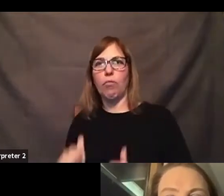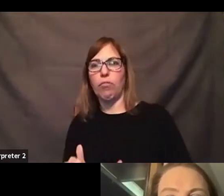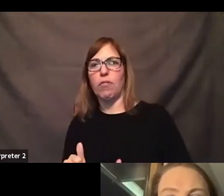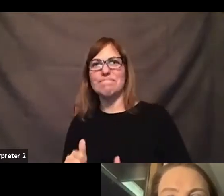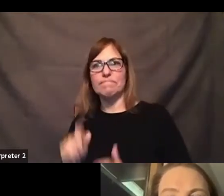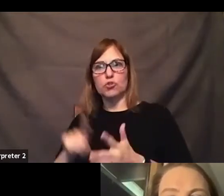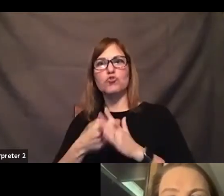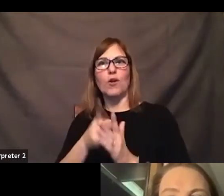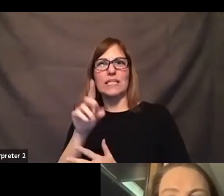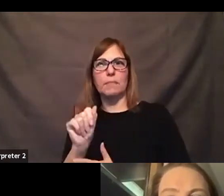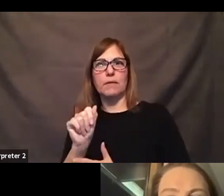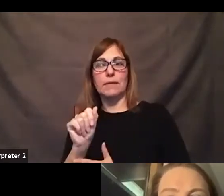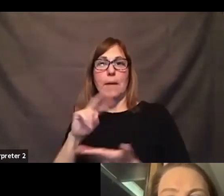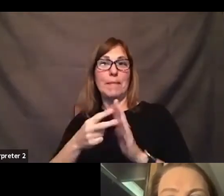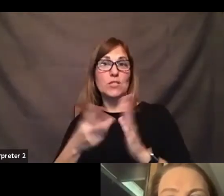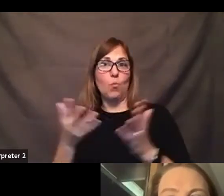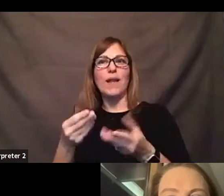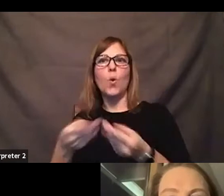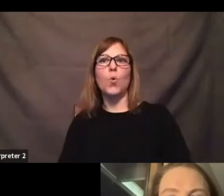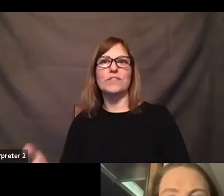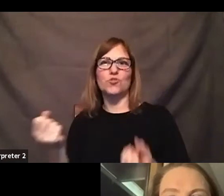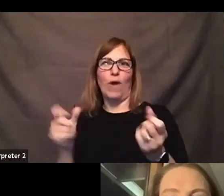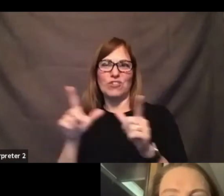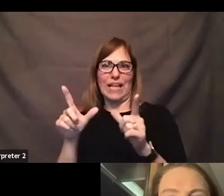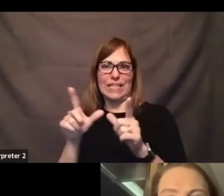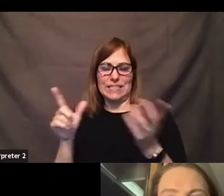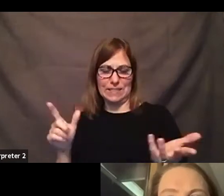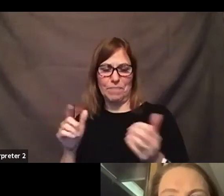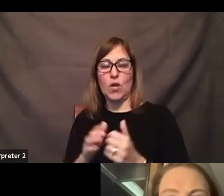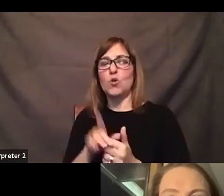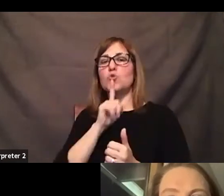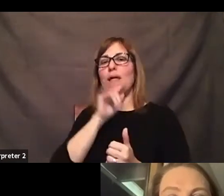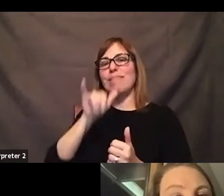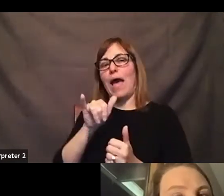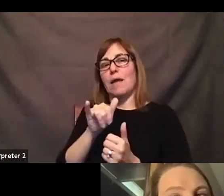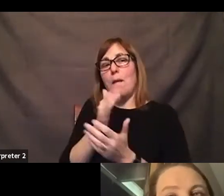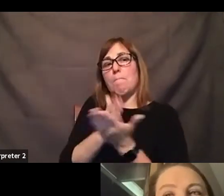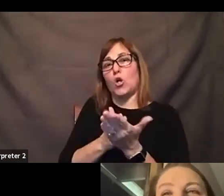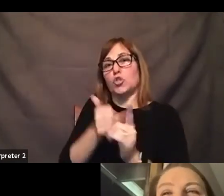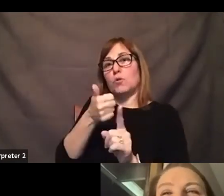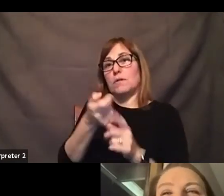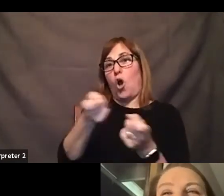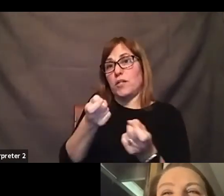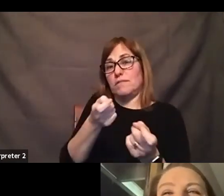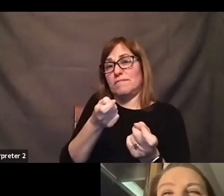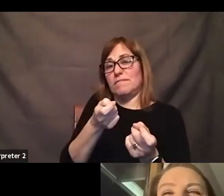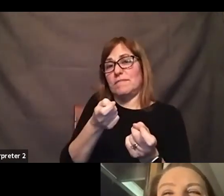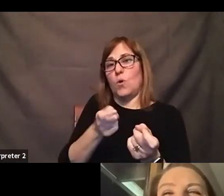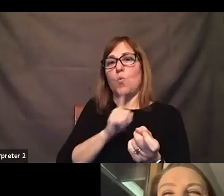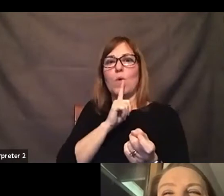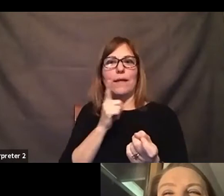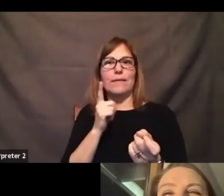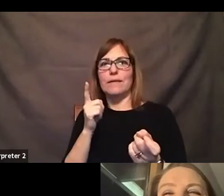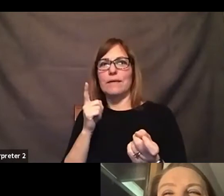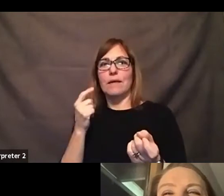wind up losing their licenses. And so even partial autonomy, right? Things like we might not even think of that these people that